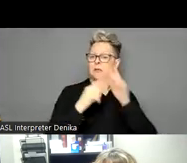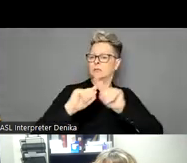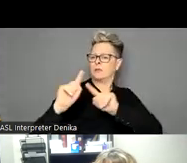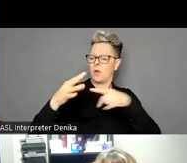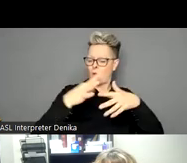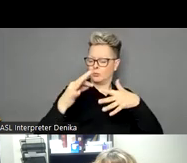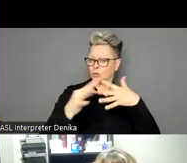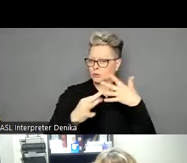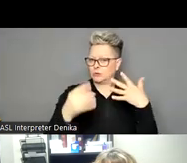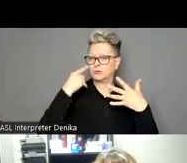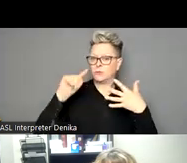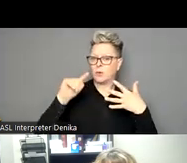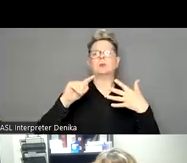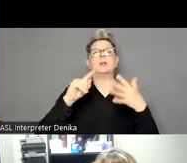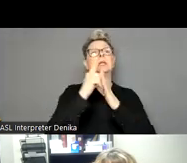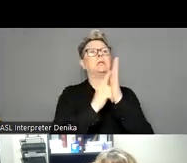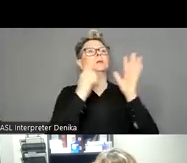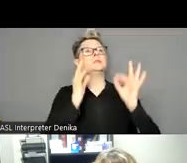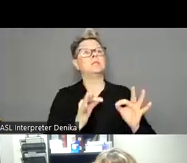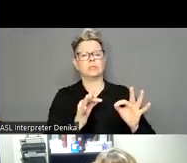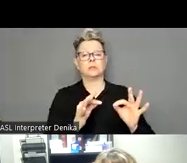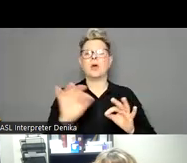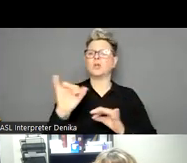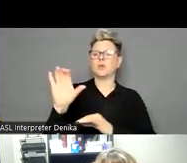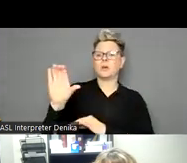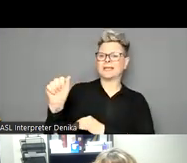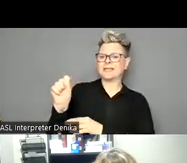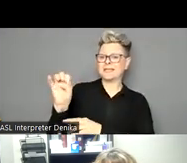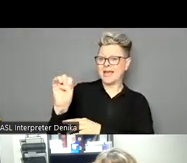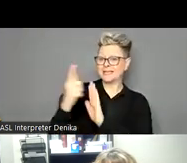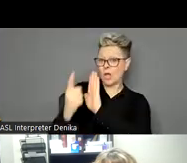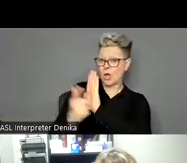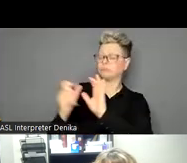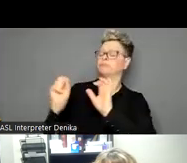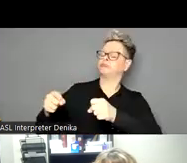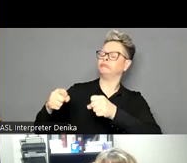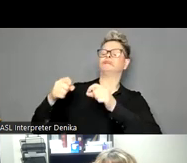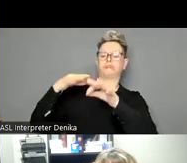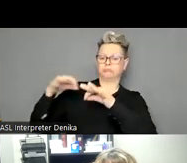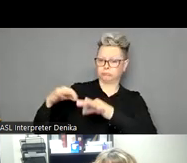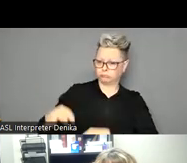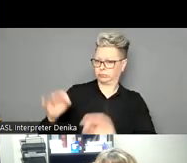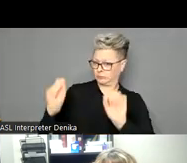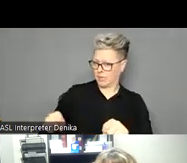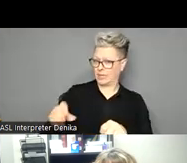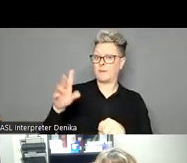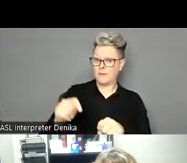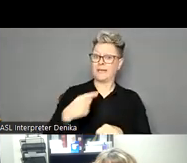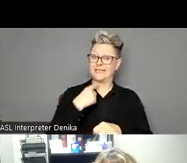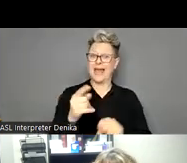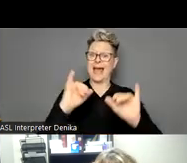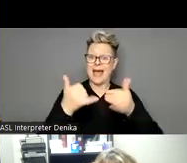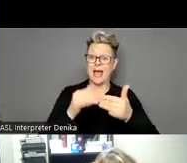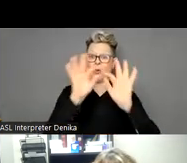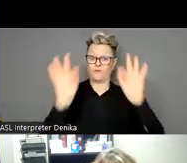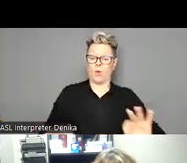choice. We can discuss case law, but I can't tell you exactly how to complete forms or applications.